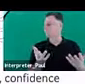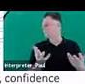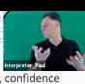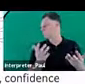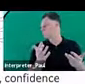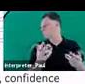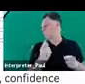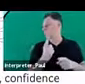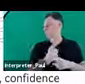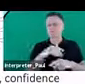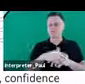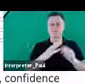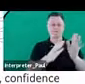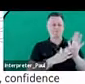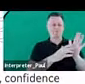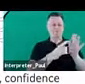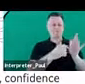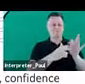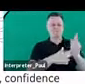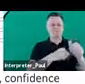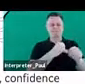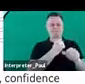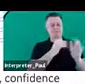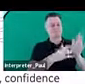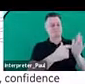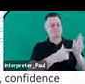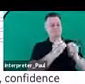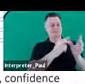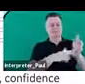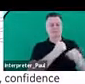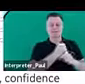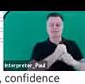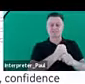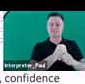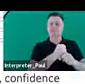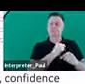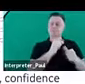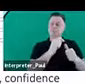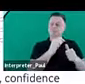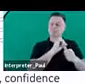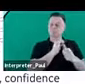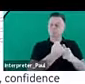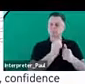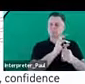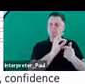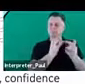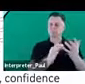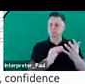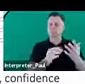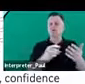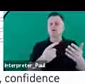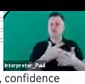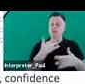talking about these mitigating circumstances in a very matter of fact way. This is what happened. This is what the